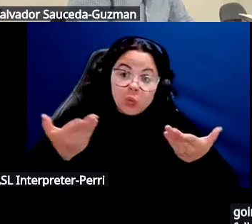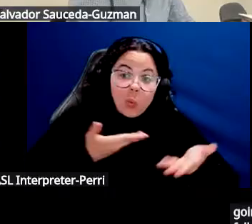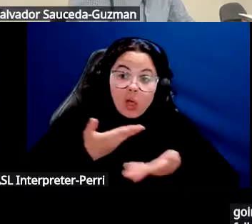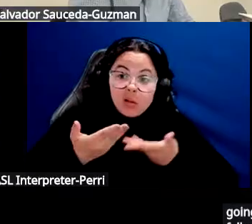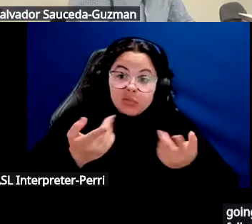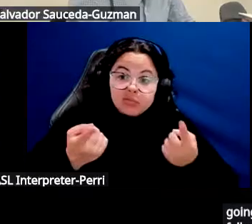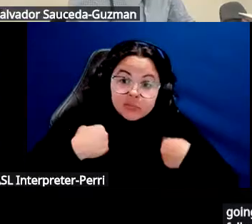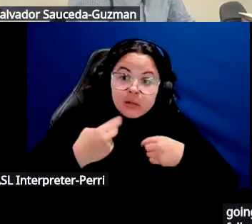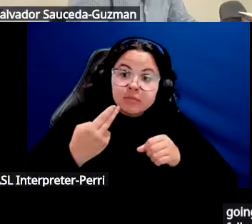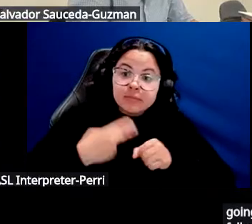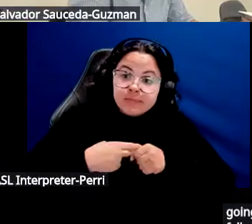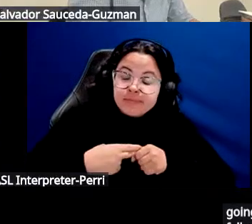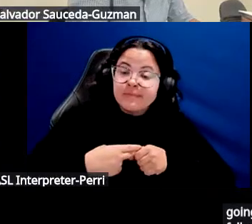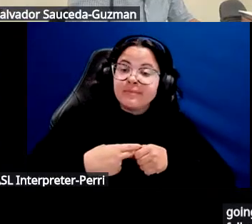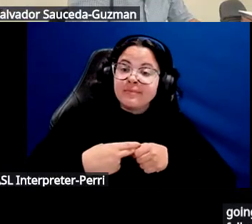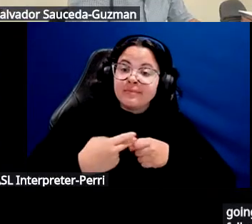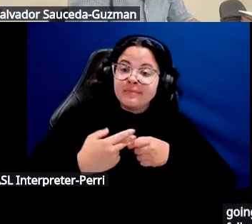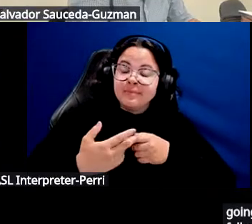interested.